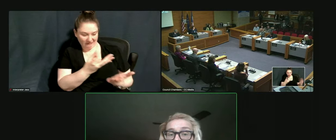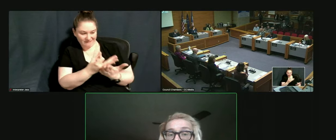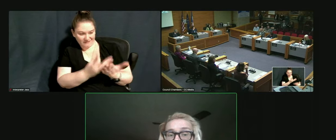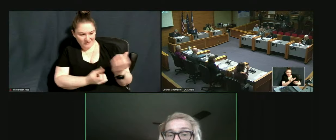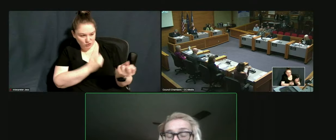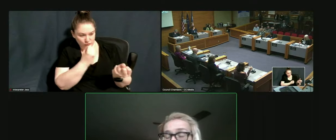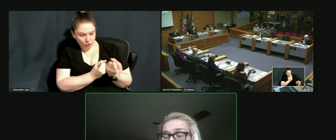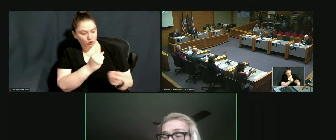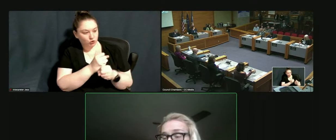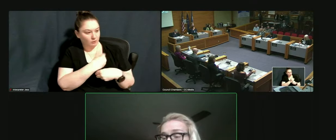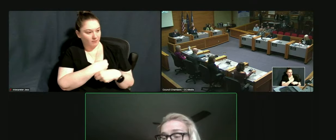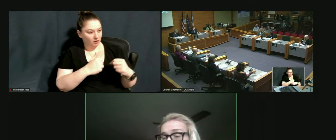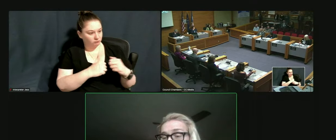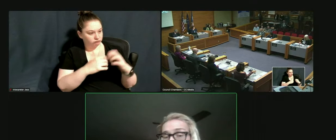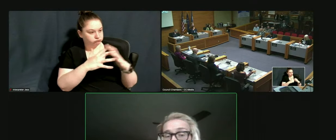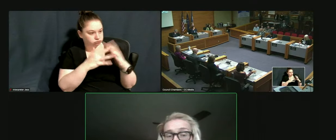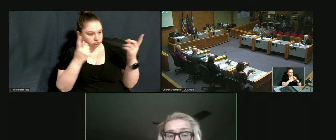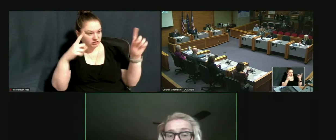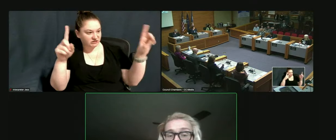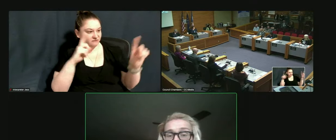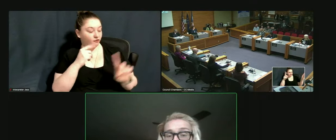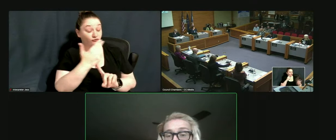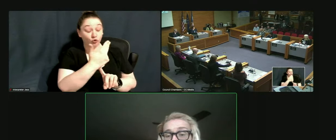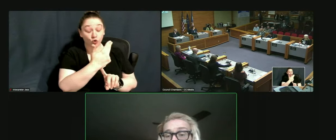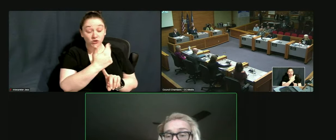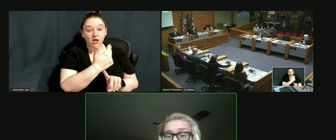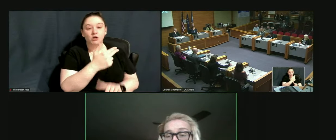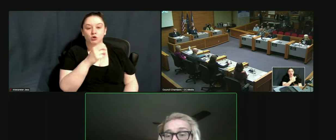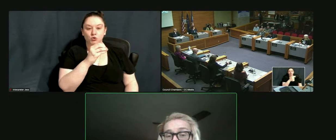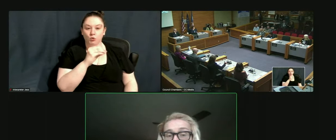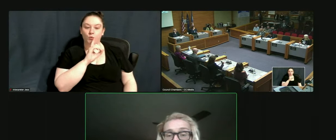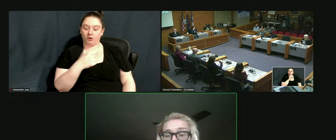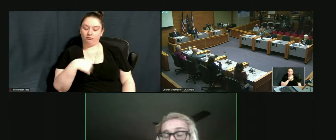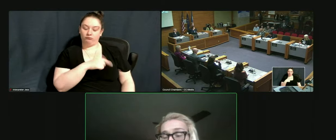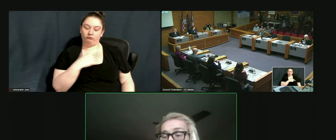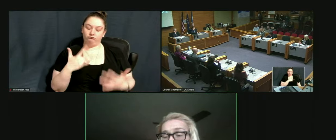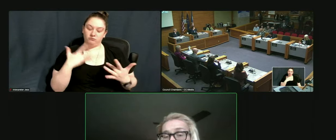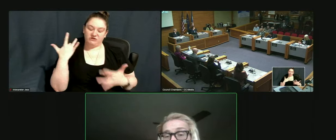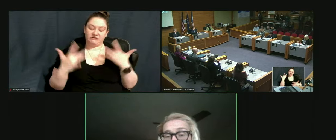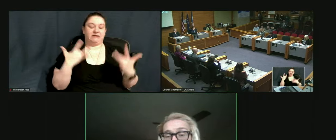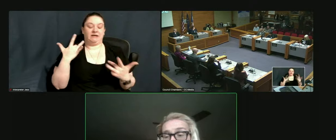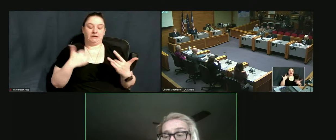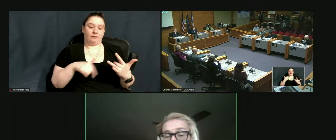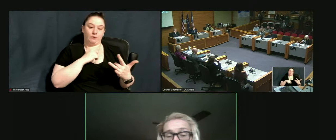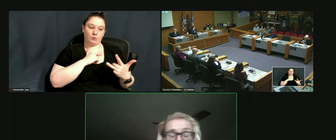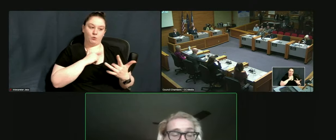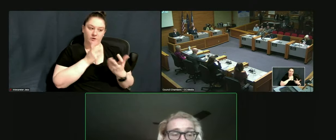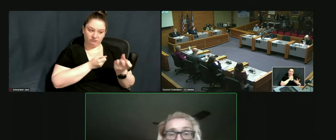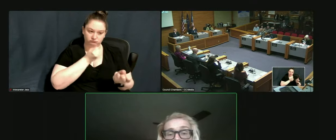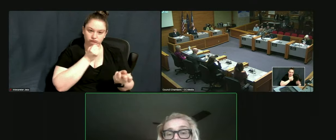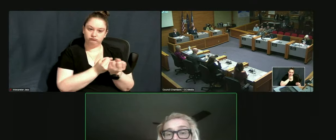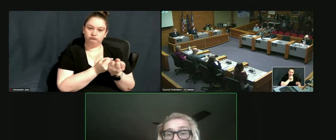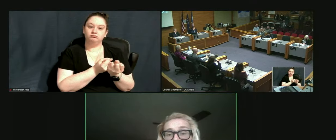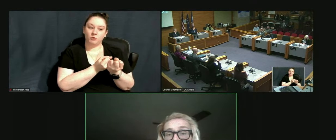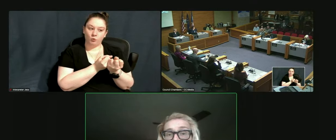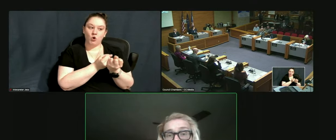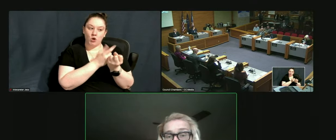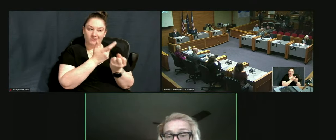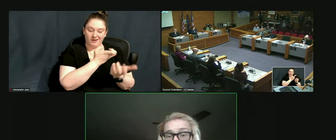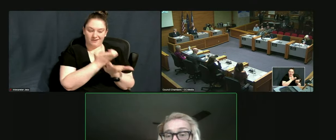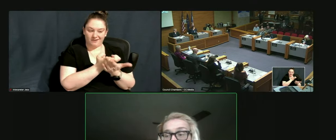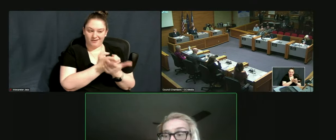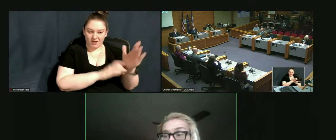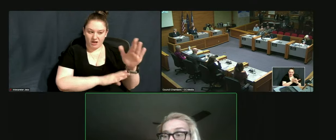a reality. So I'm really excited that we as a council have done our part to support economic development right